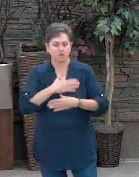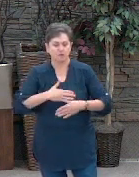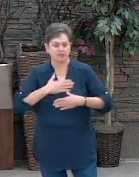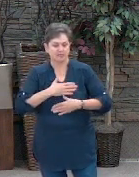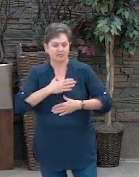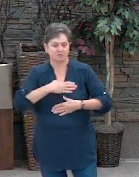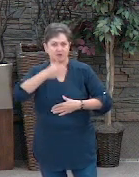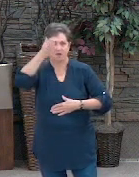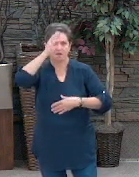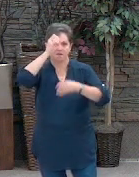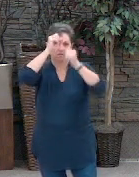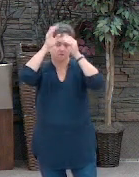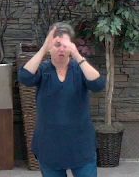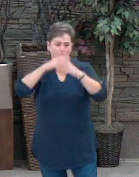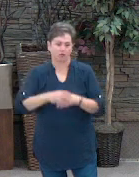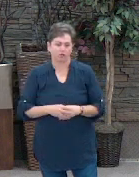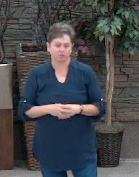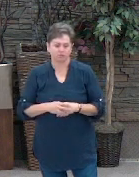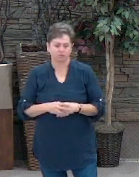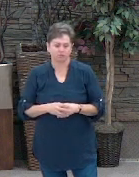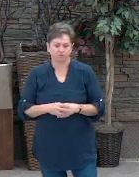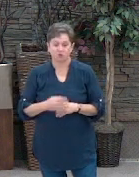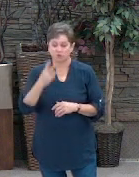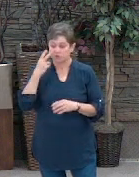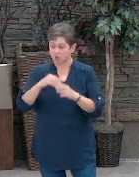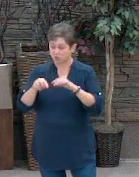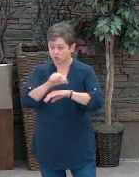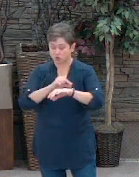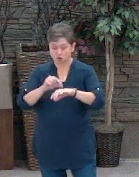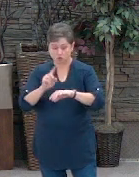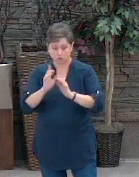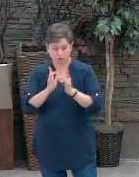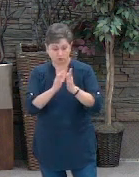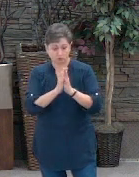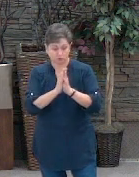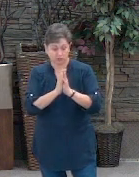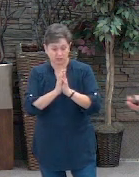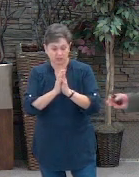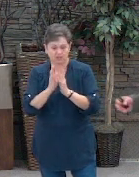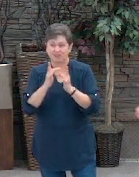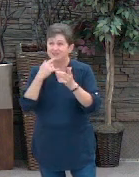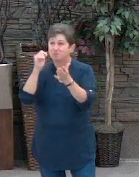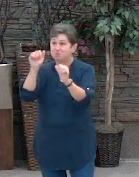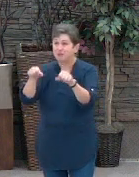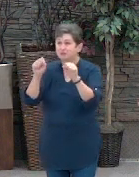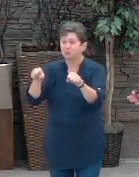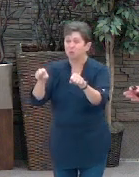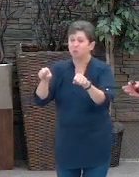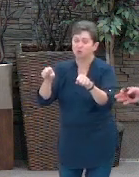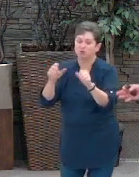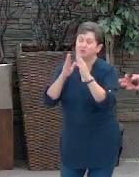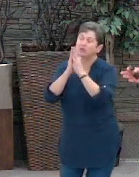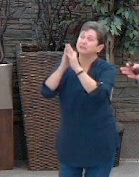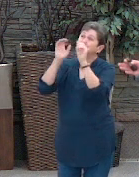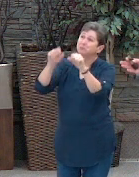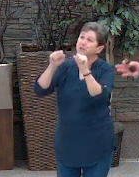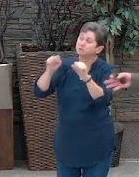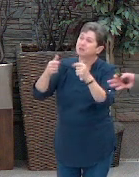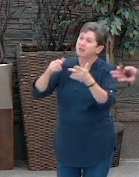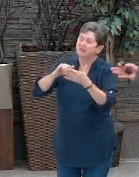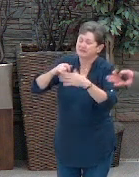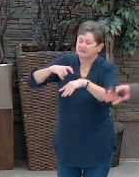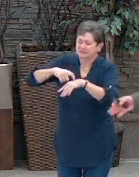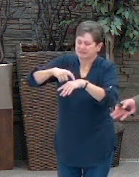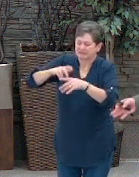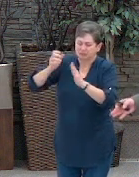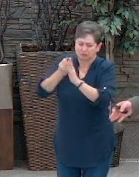Father. We saw it in the garden. When he says, is it possible? Jesus is saying, if it's possible, let this cup,